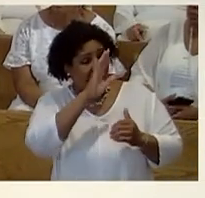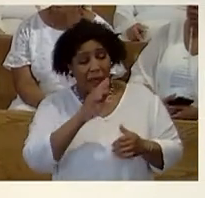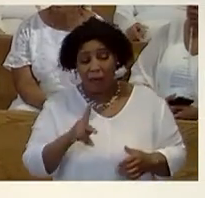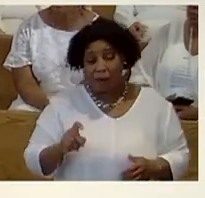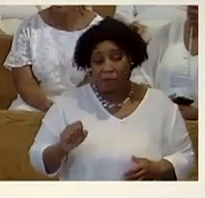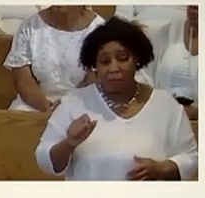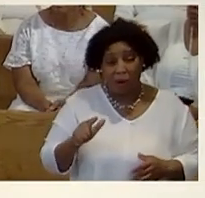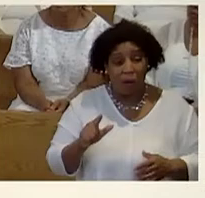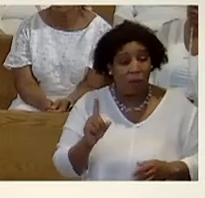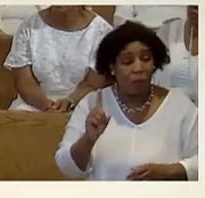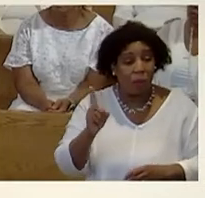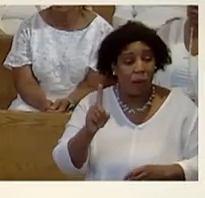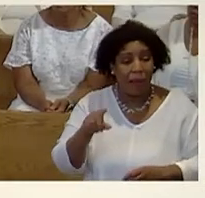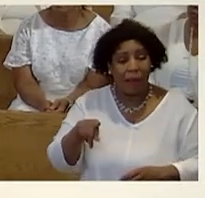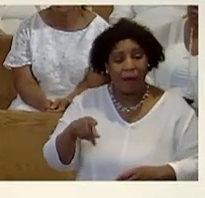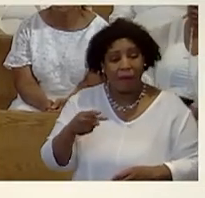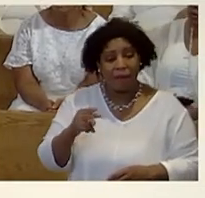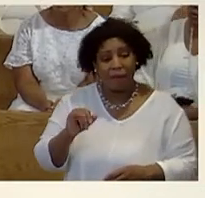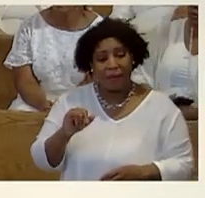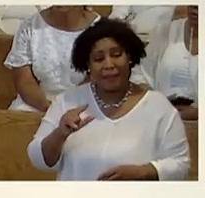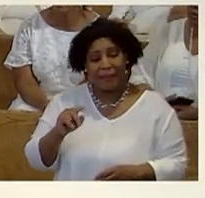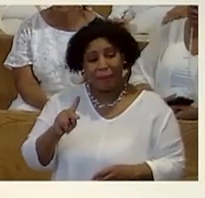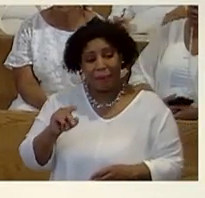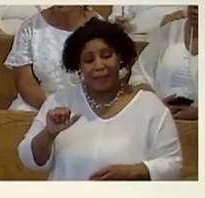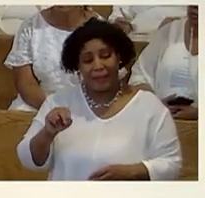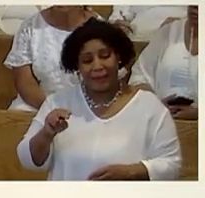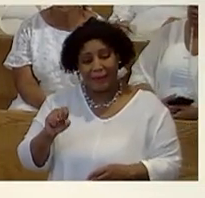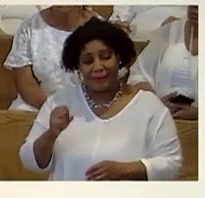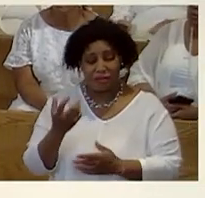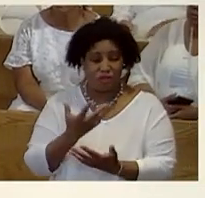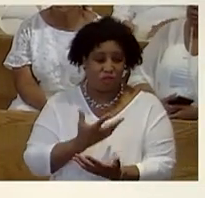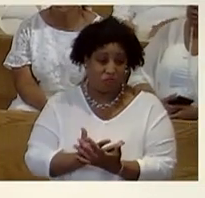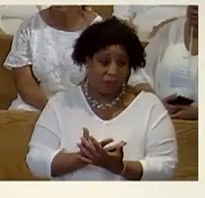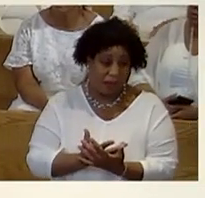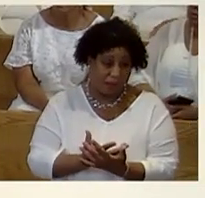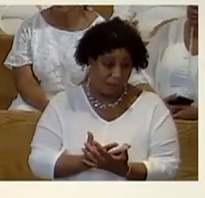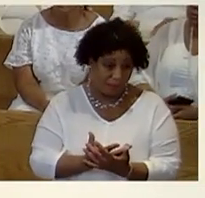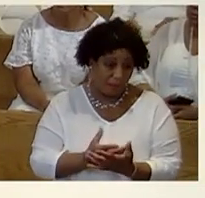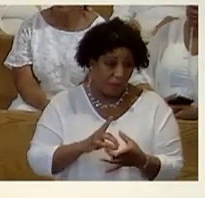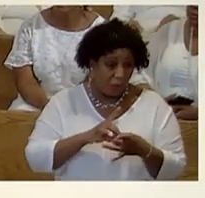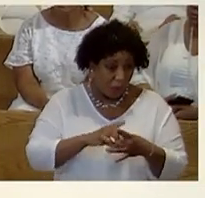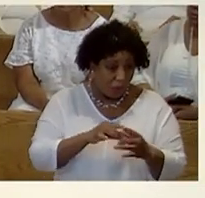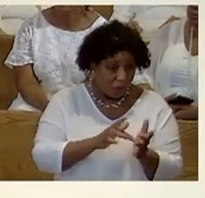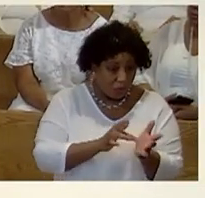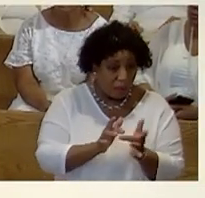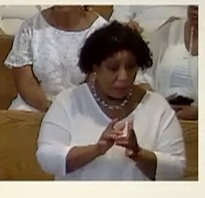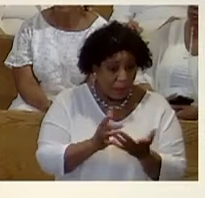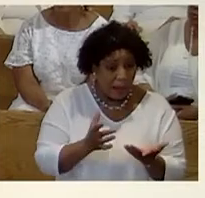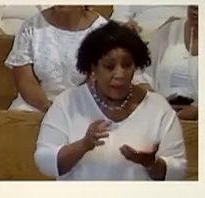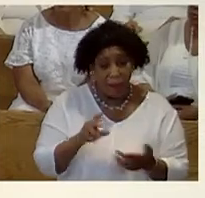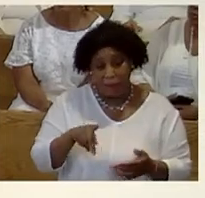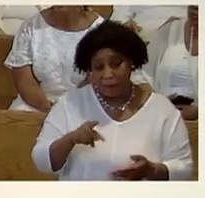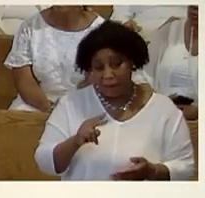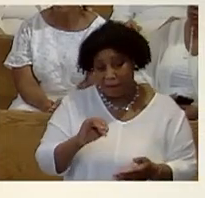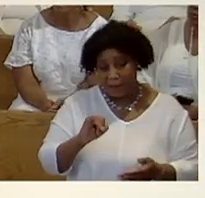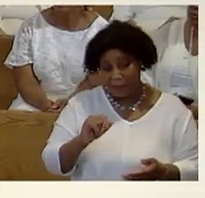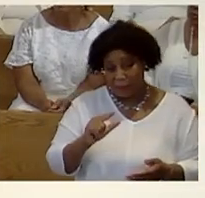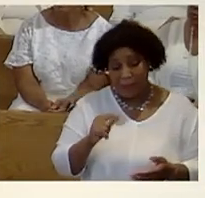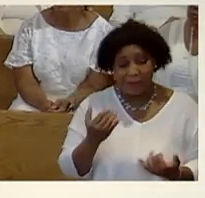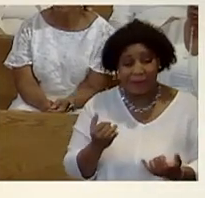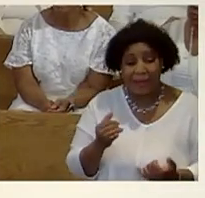is located in a Philippian jail. He is now, according to the biblical text in Philippians, he